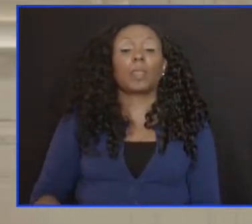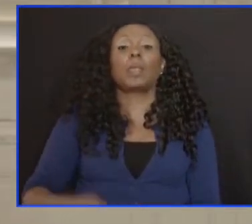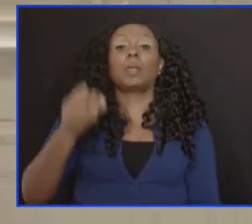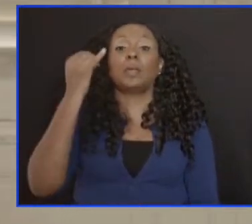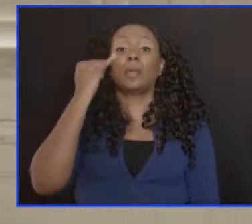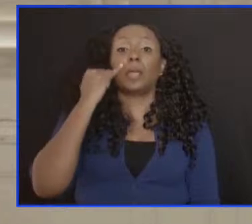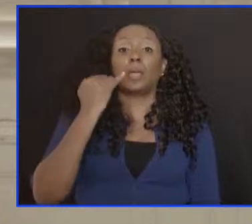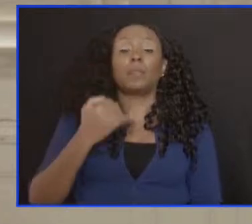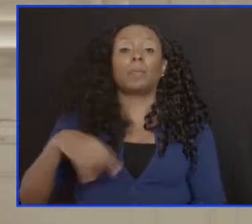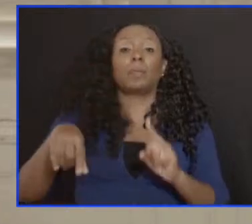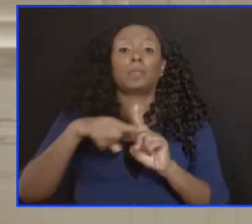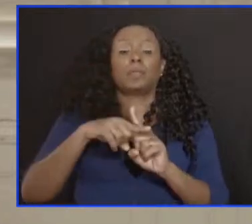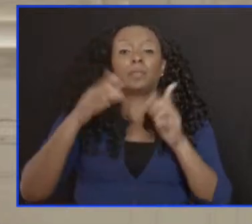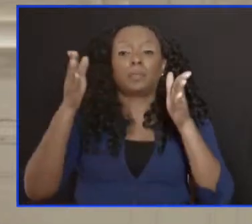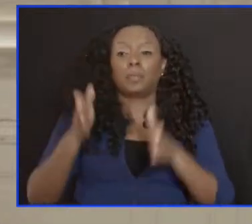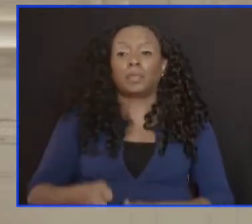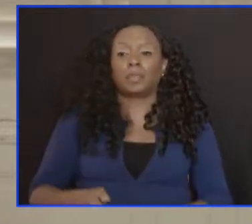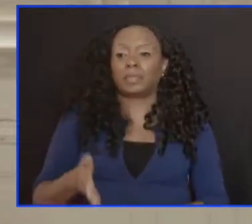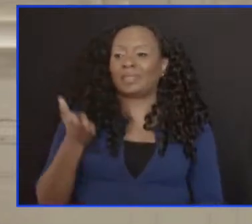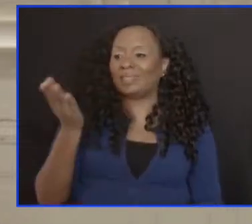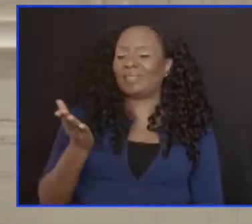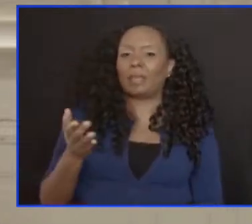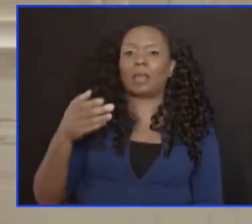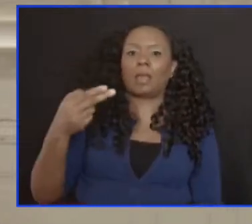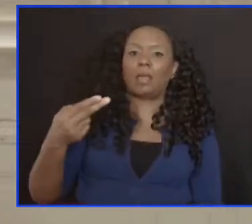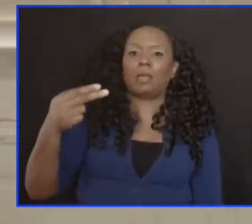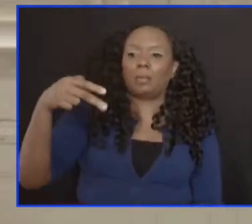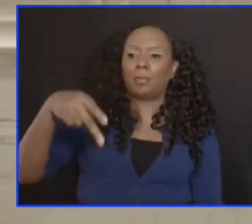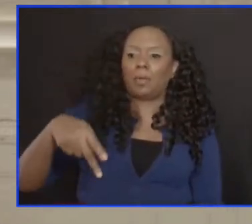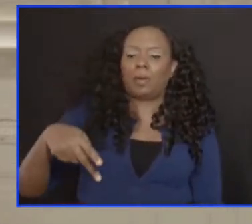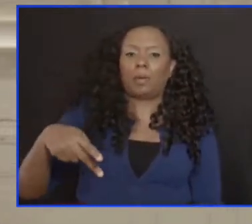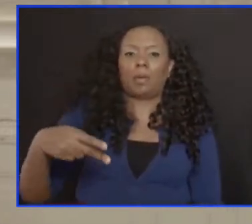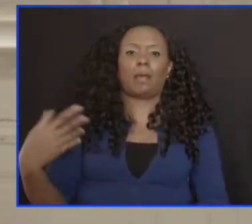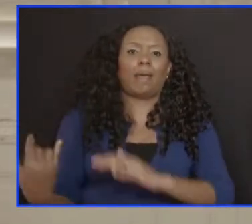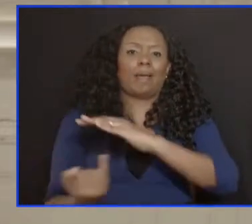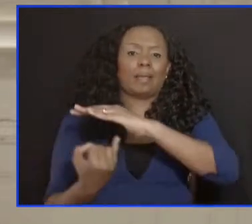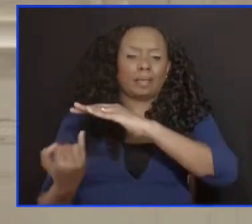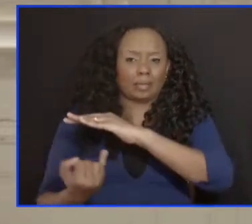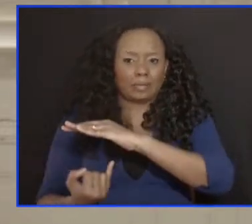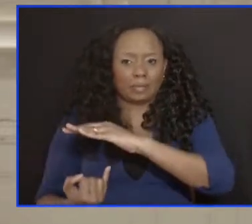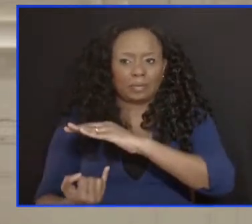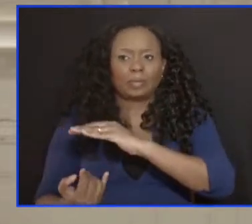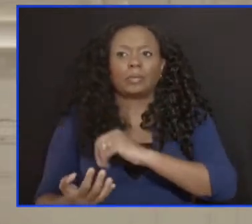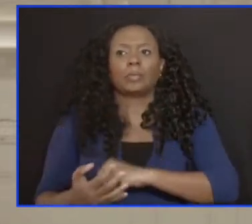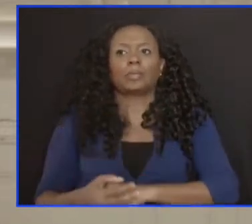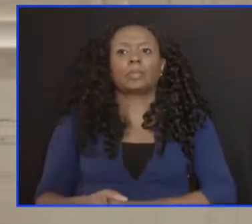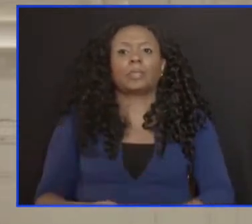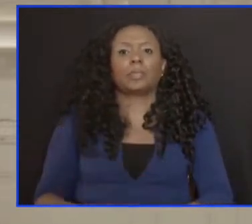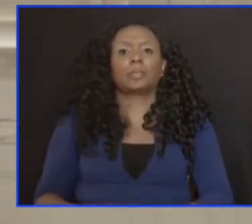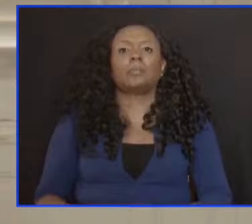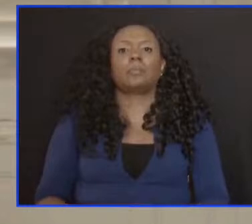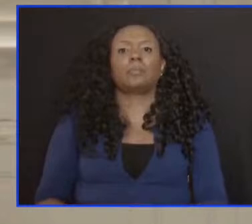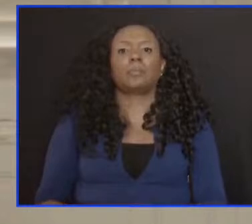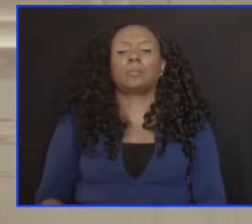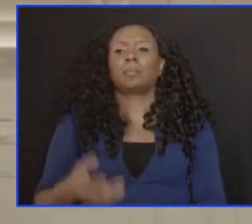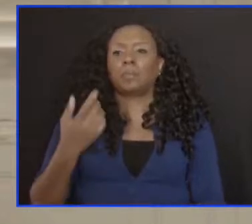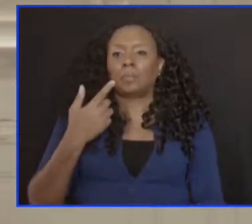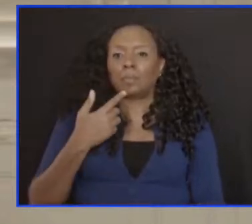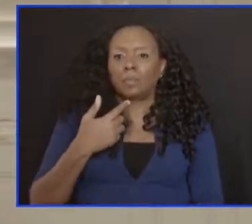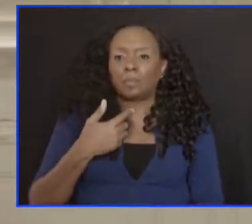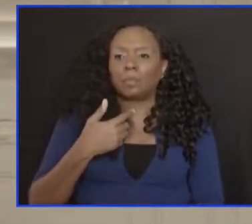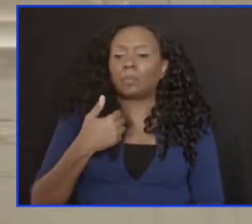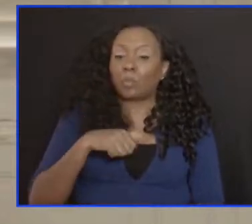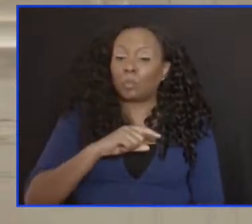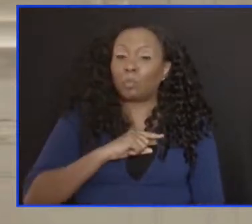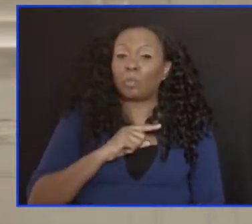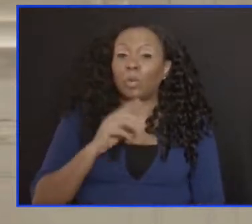positive person, obviously in the facility, who is in primary isolation A, and we'll start off like that, and then we'll see how we can progress. I think it's good